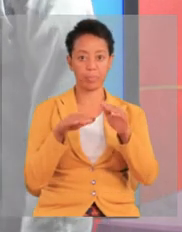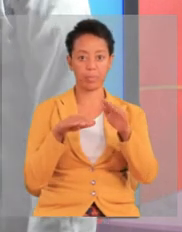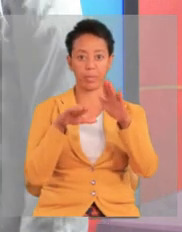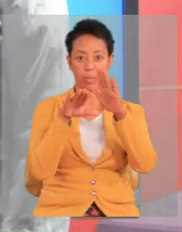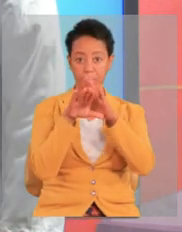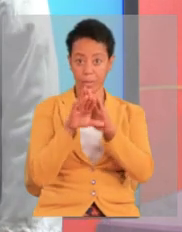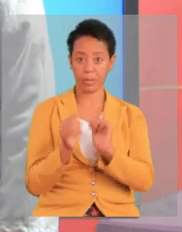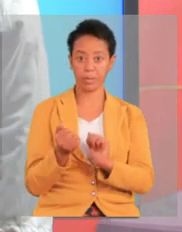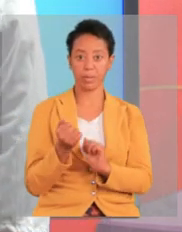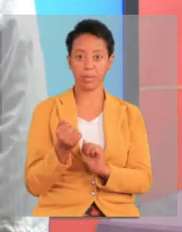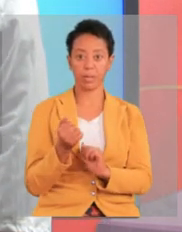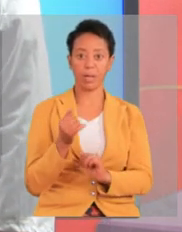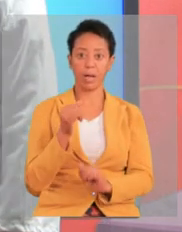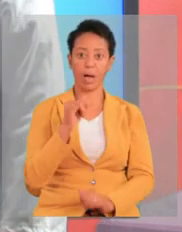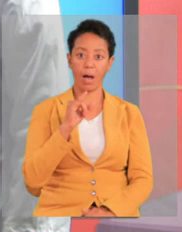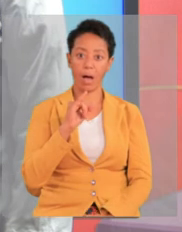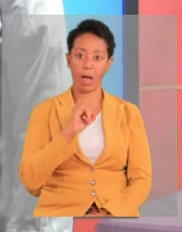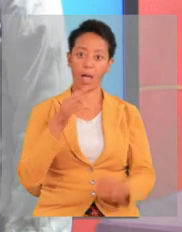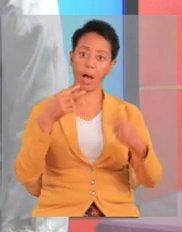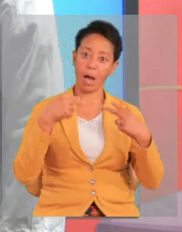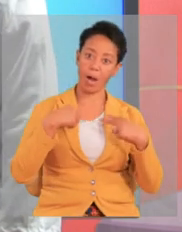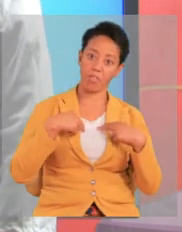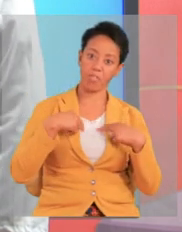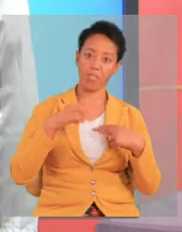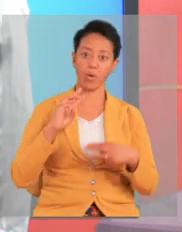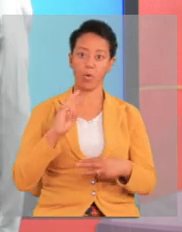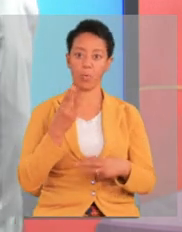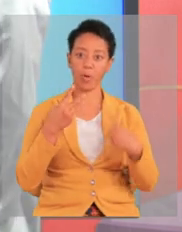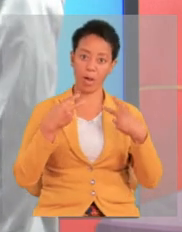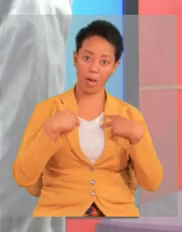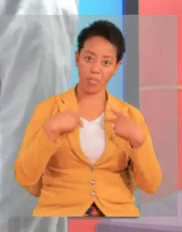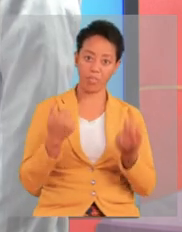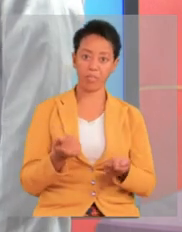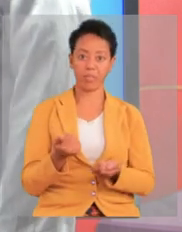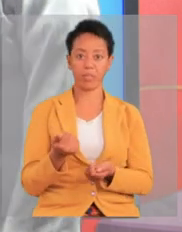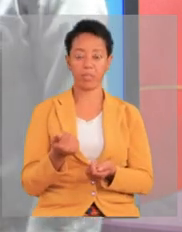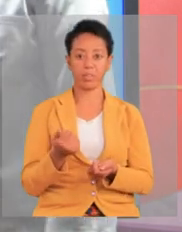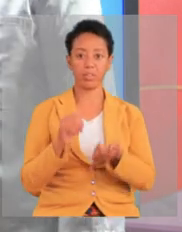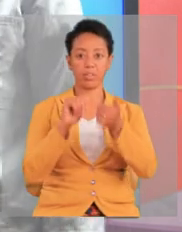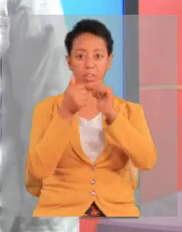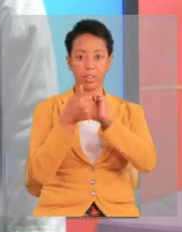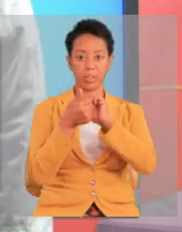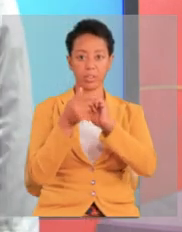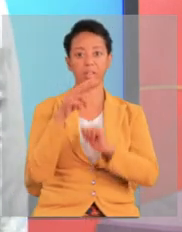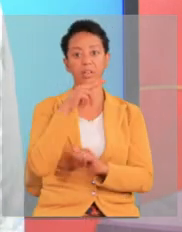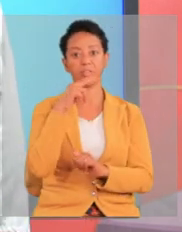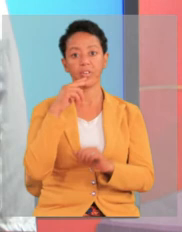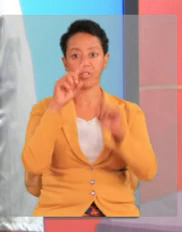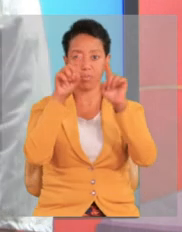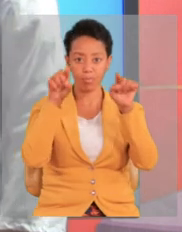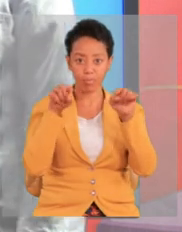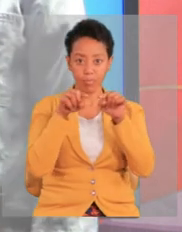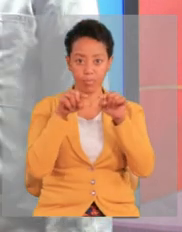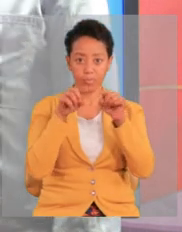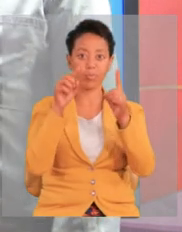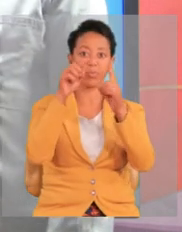Right? I have, we have, you have, in such a way. And then you change the verb which is found in the bracket